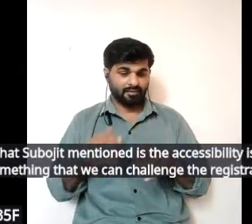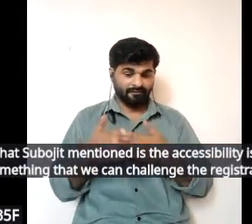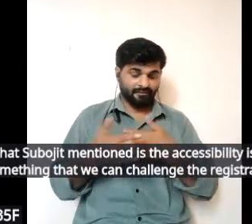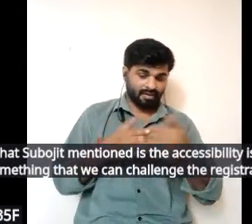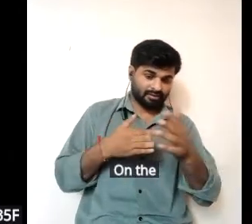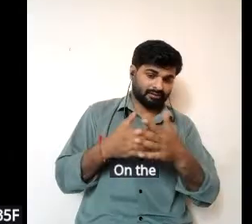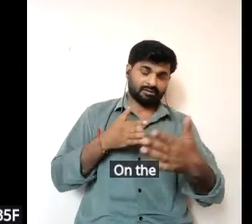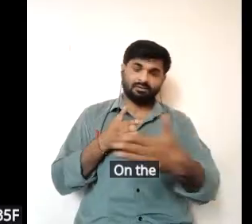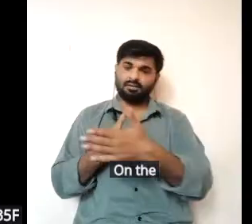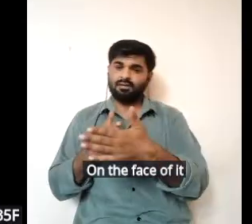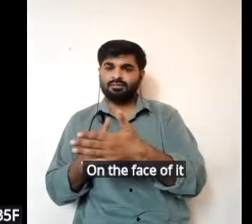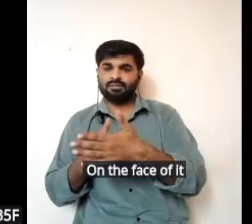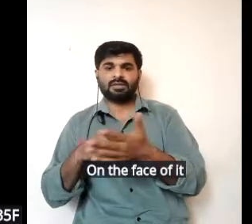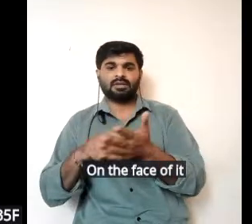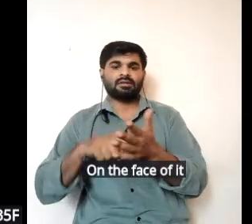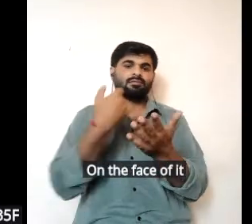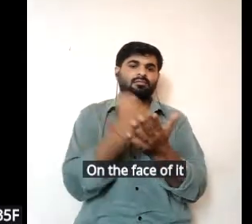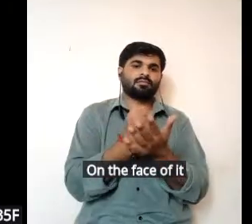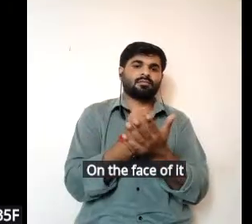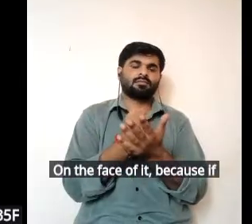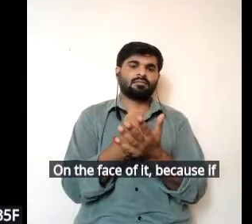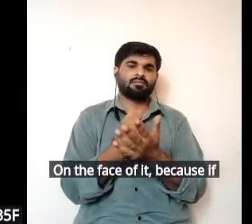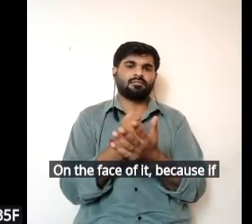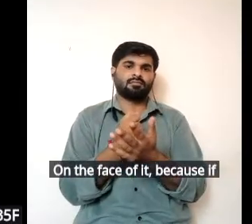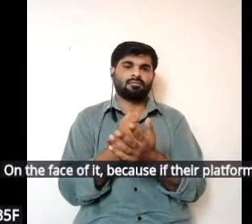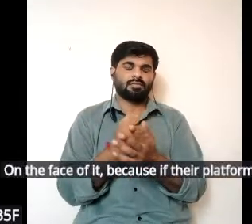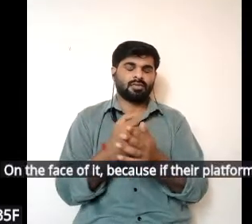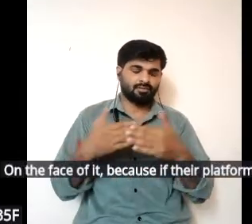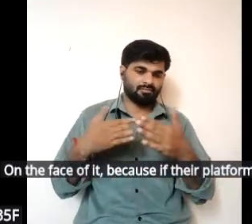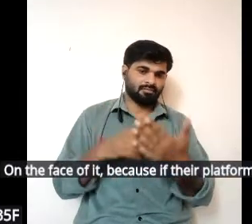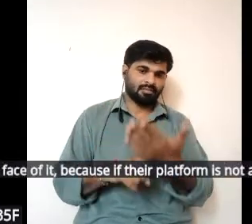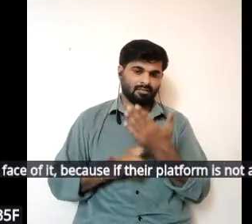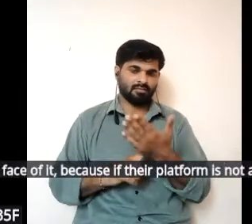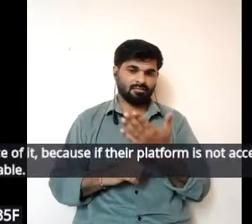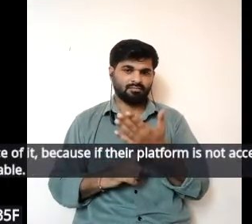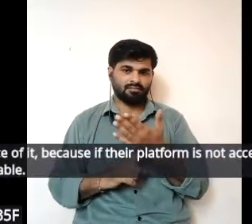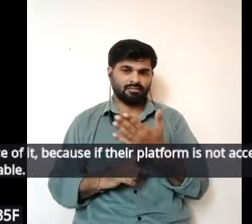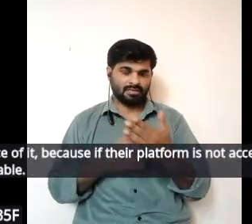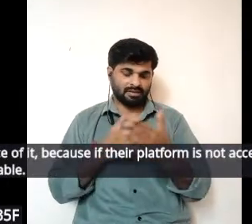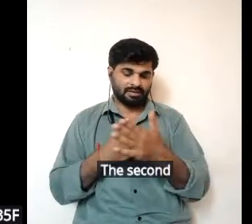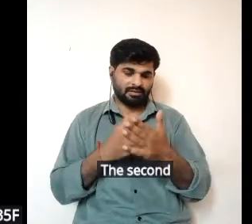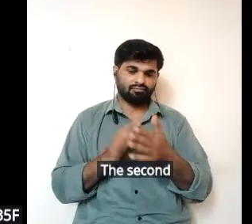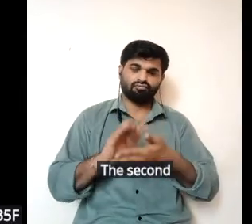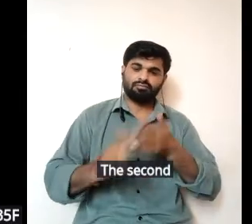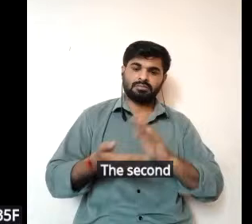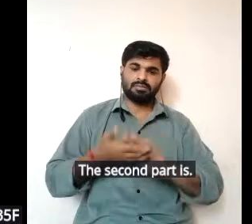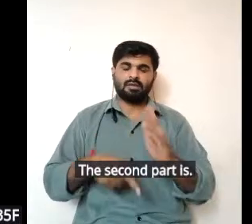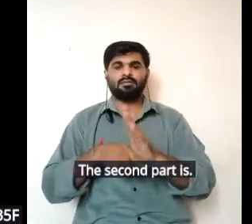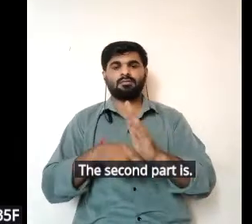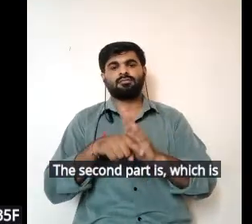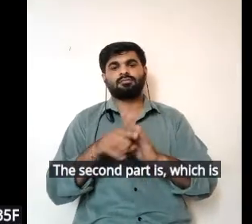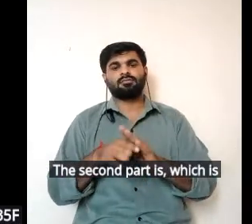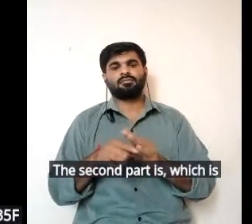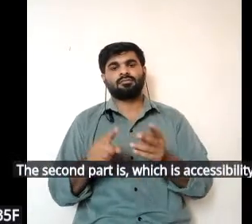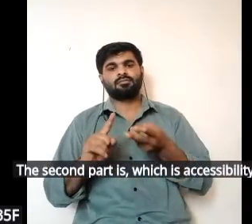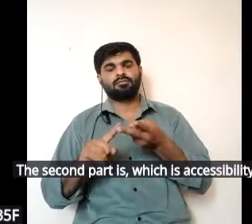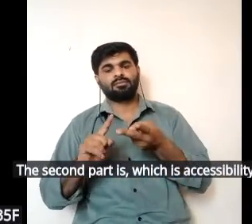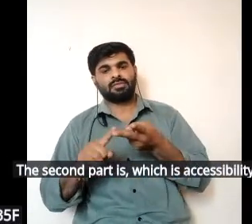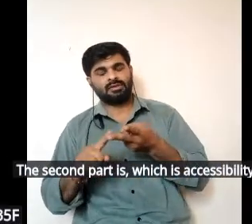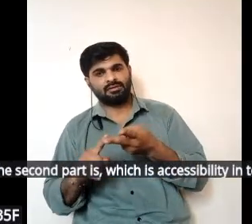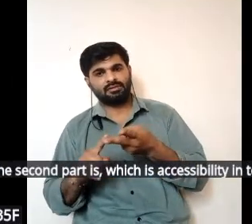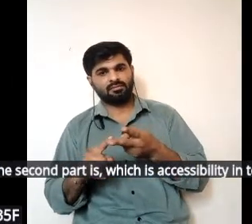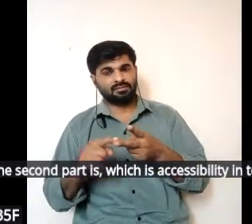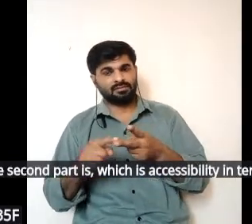face of it, because if their platform is not accessible, that's challengeable. The second part is, which is accessibility in terms